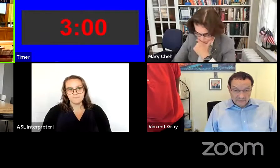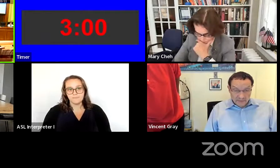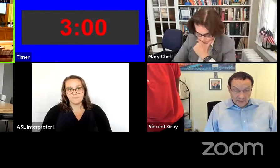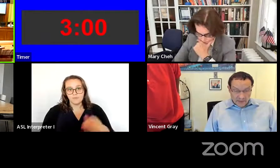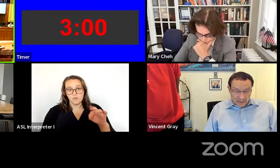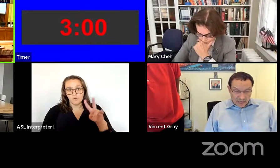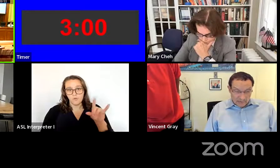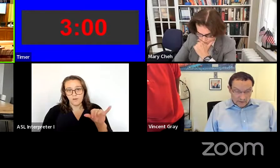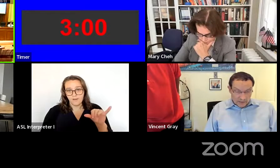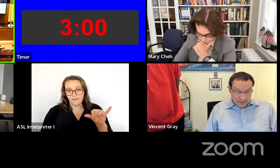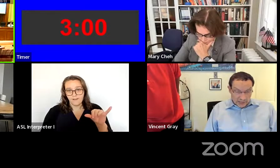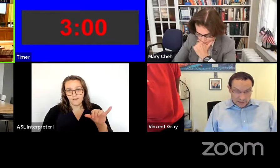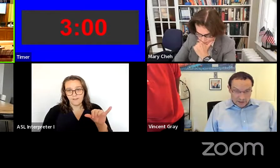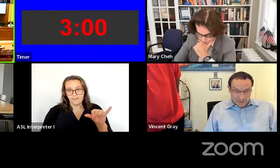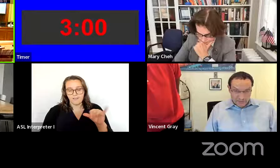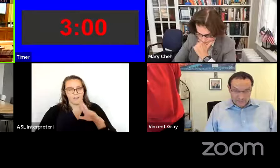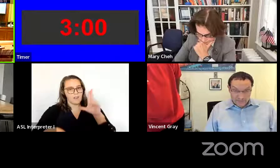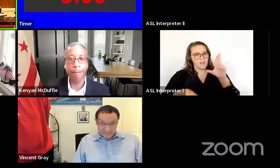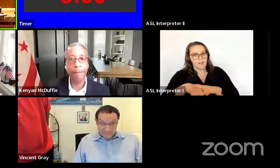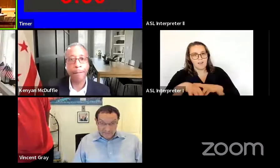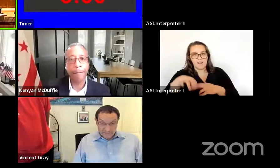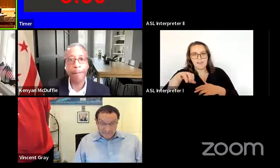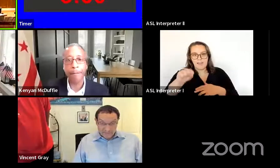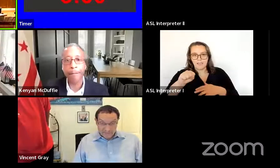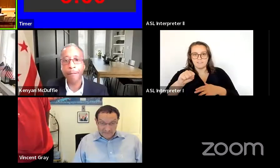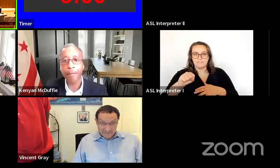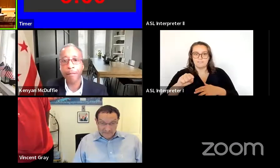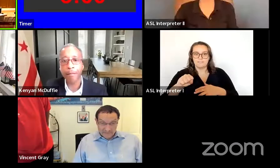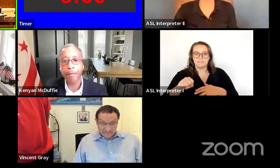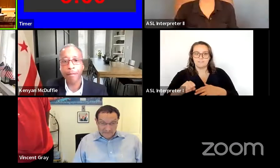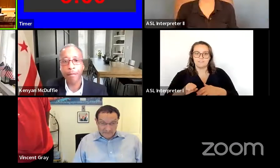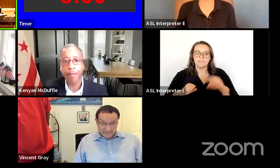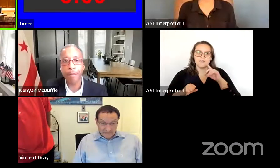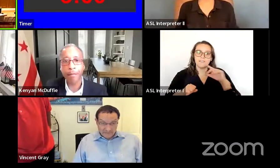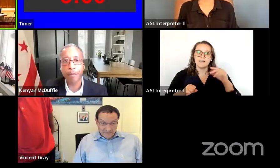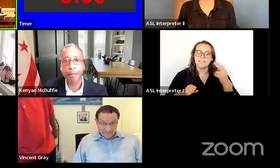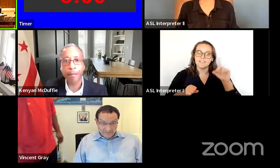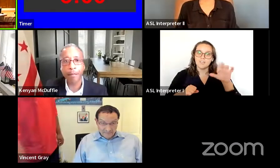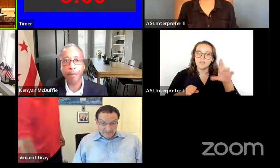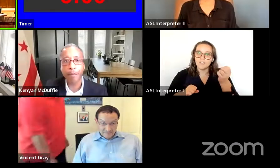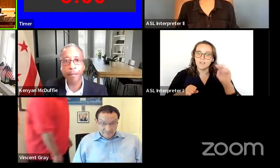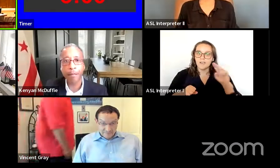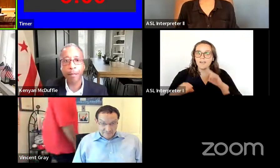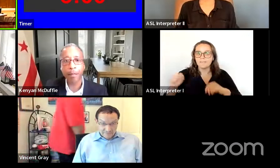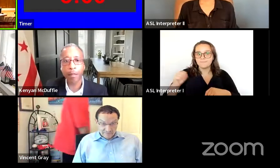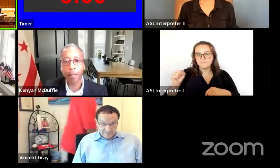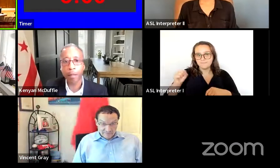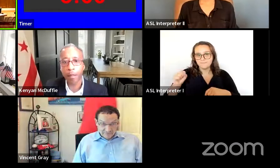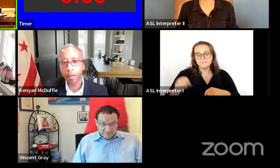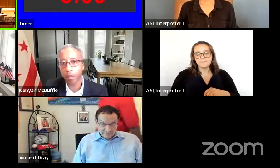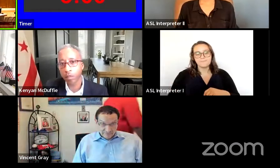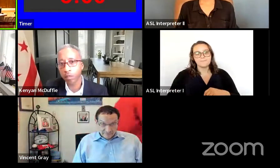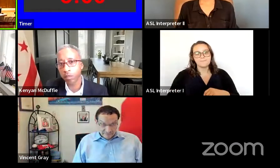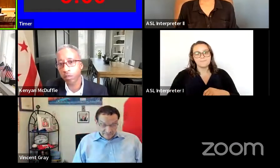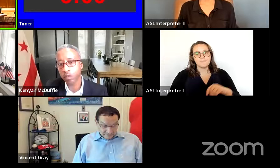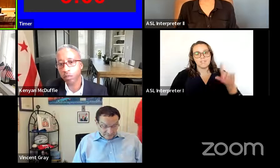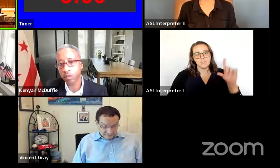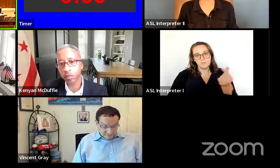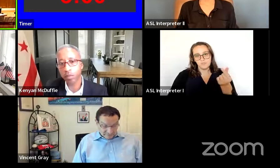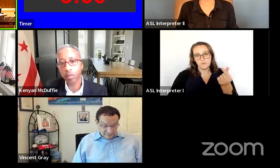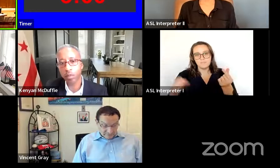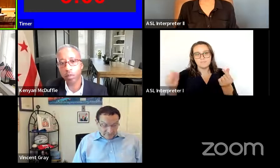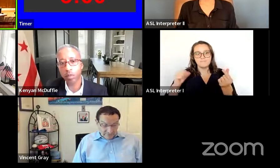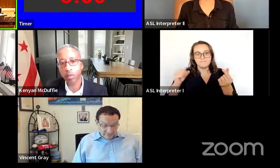Gray. Absolutely, yes. Councilmember Gray votes yes. Councilmember Henderson. Yes. Councilmember Henderson votes yes. Councilmember Lewis George.